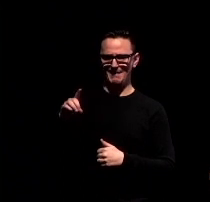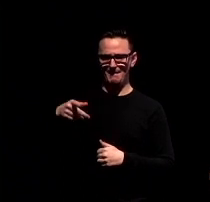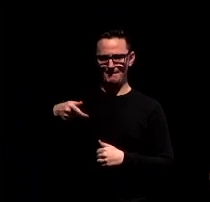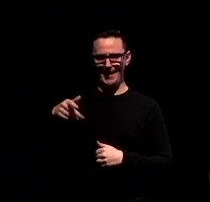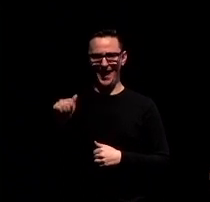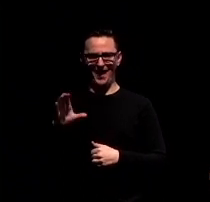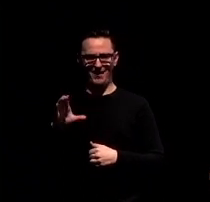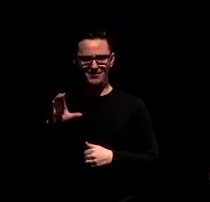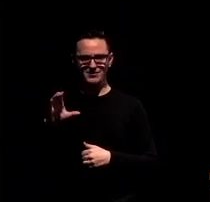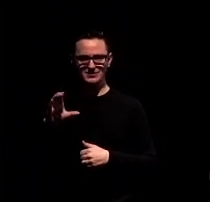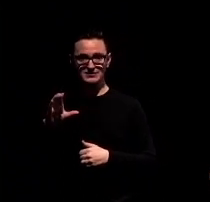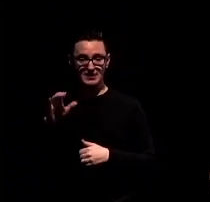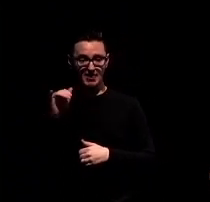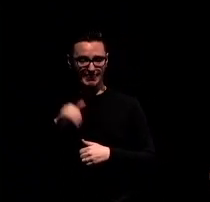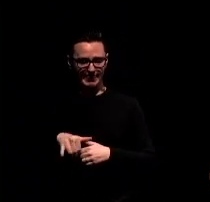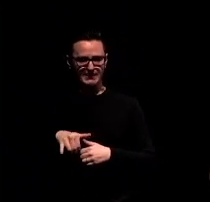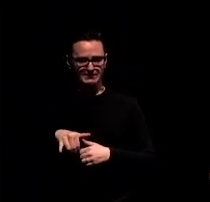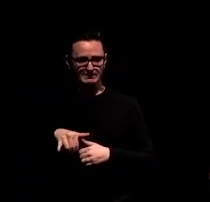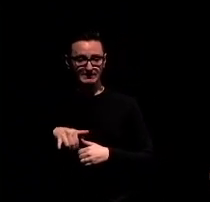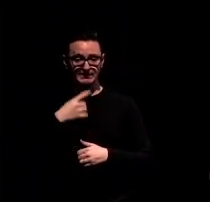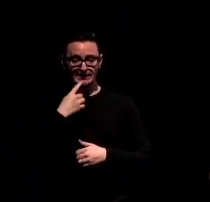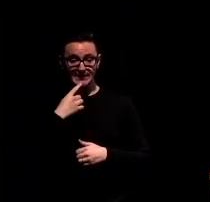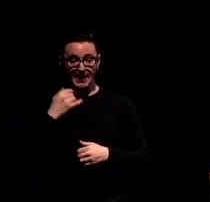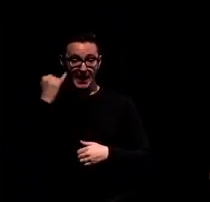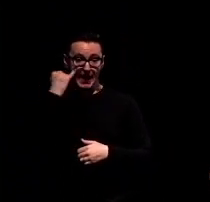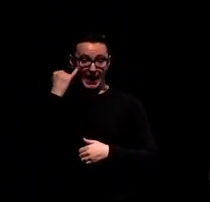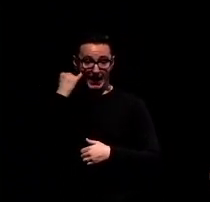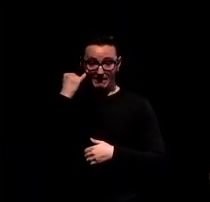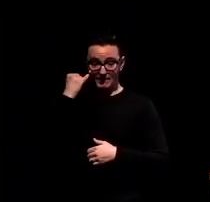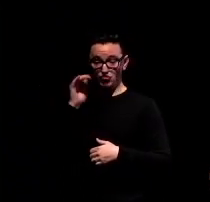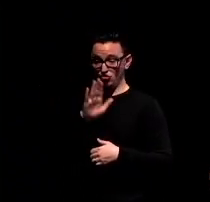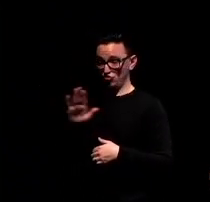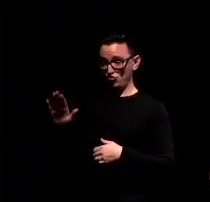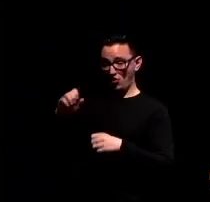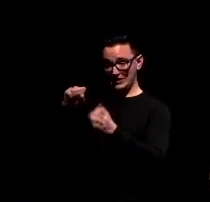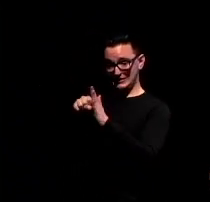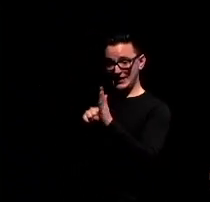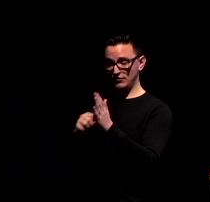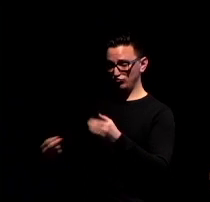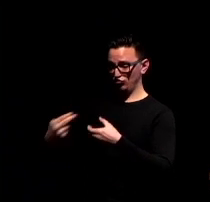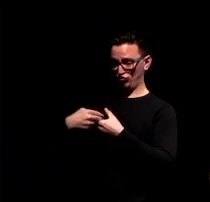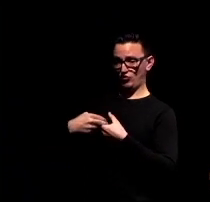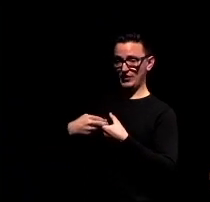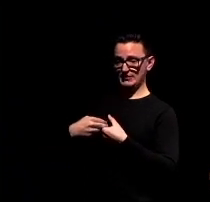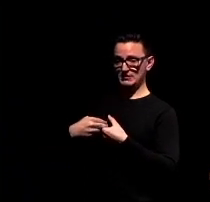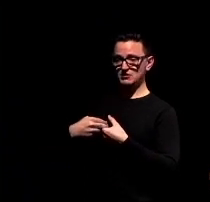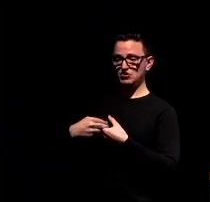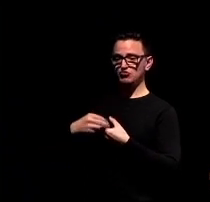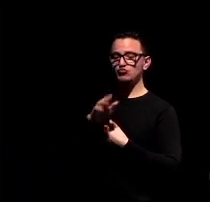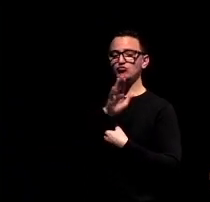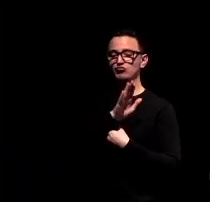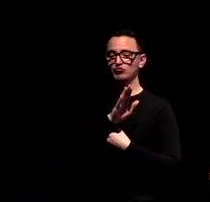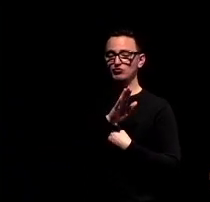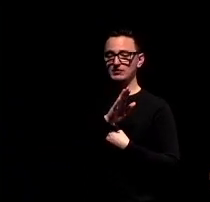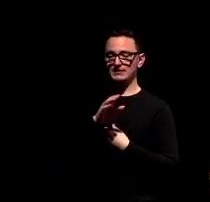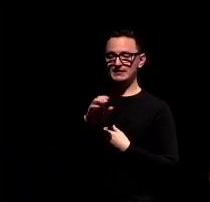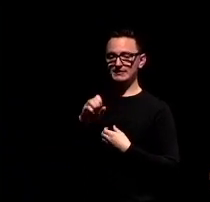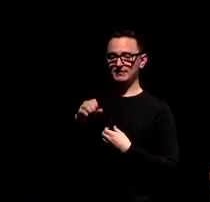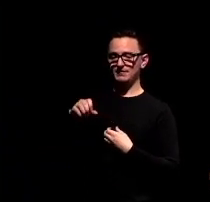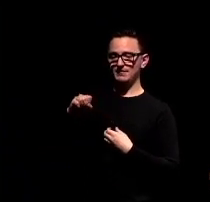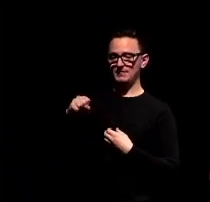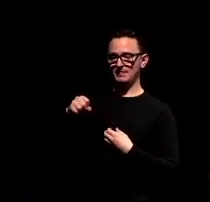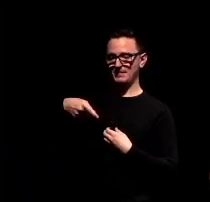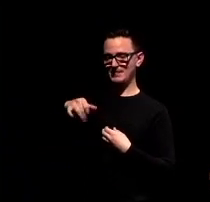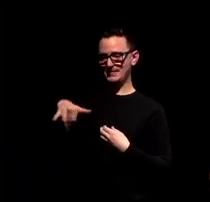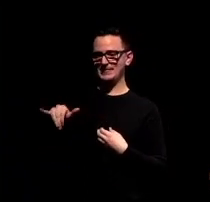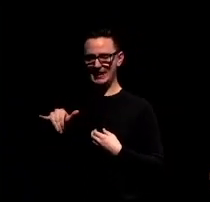to say if your state joins SciPact, then your psychologist can work in another SciPact state. And so because Minnesota